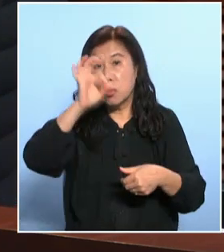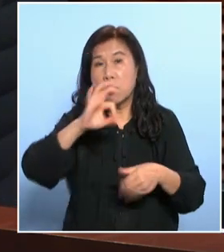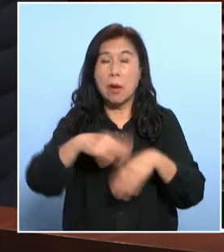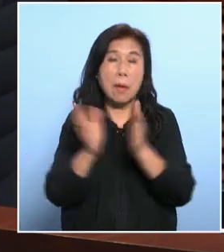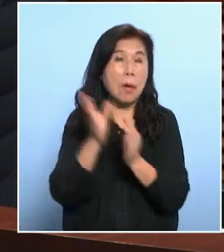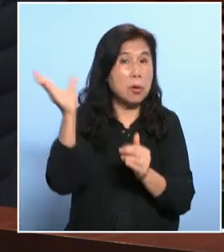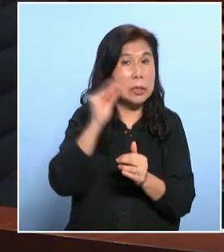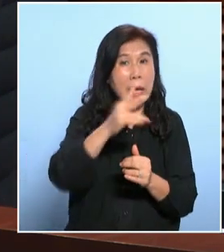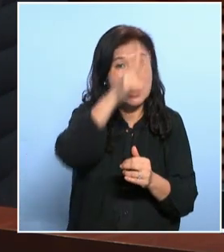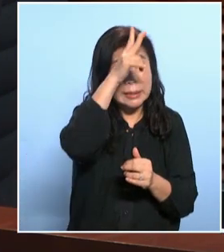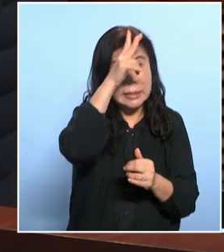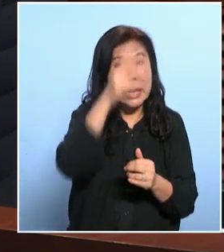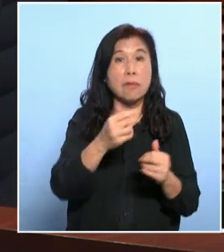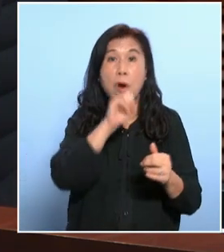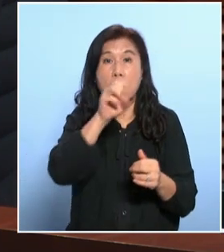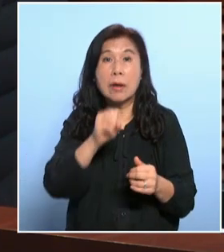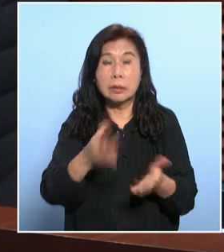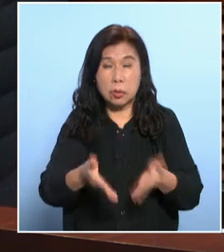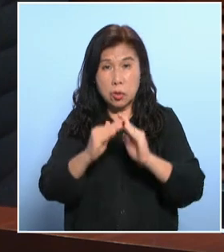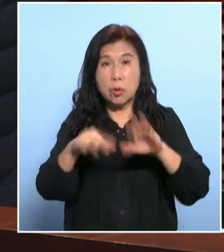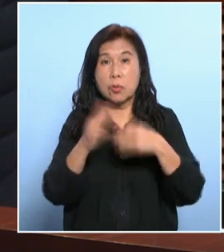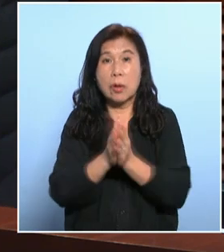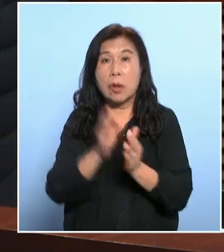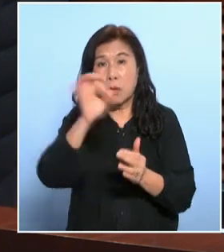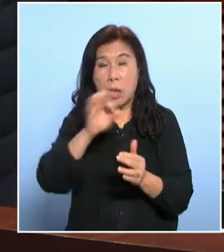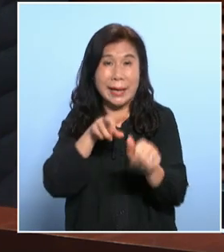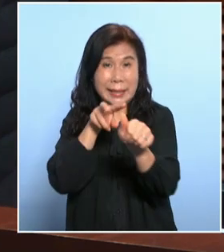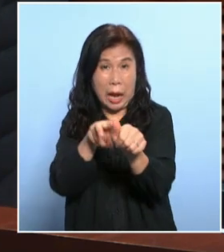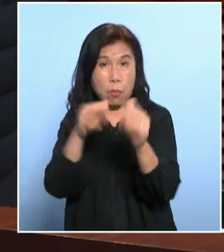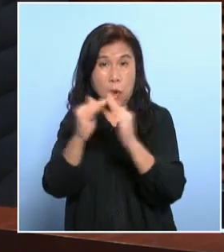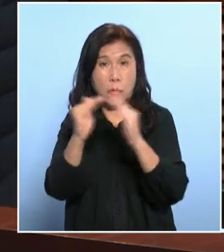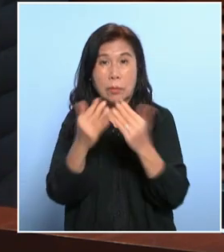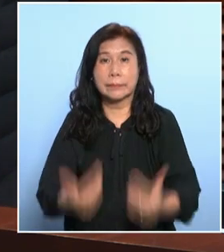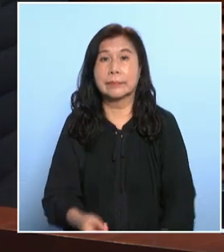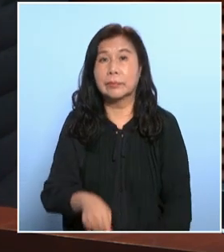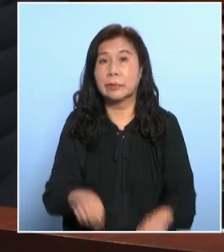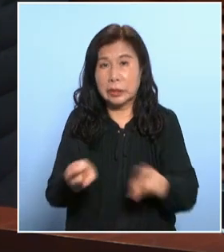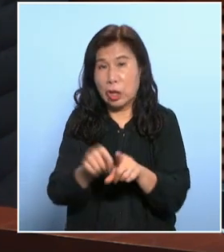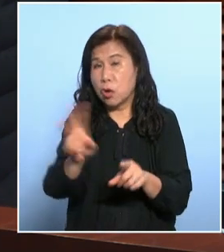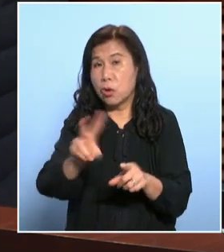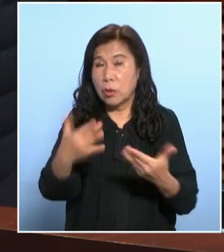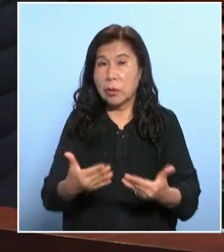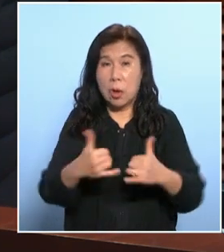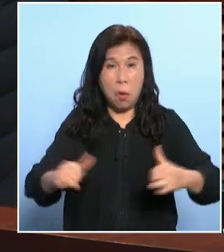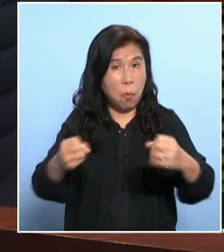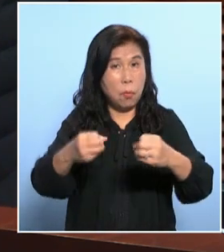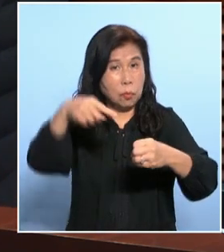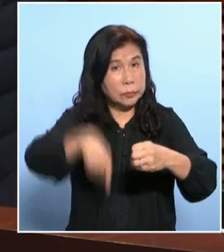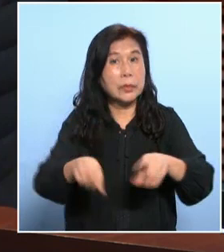the A&E department in the future. On the introduction of drug, the administration said